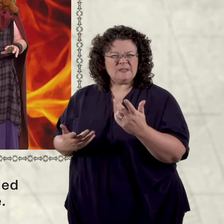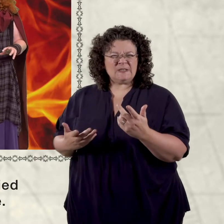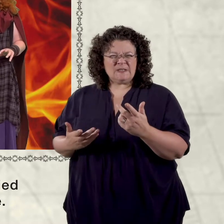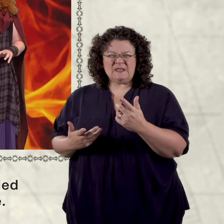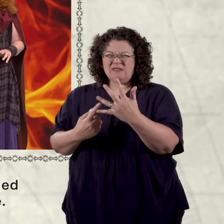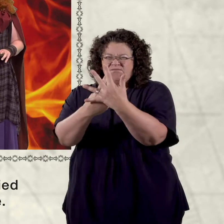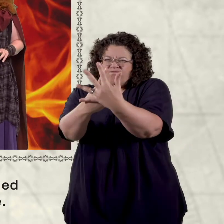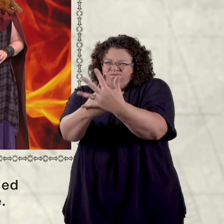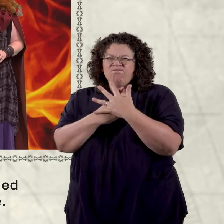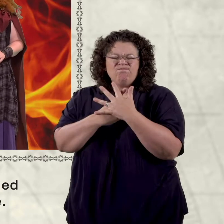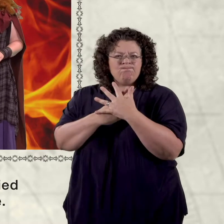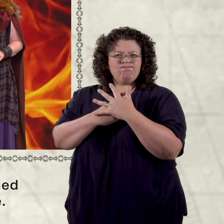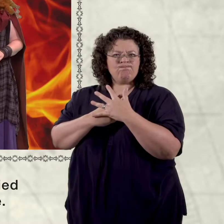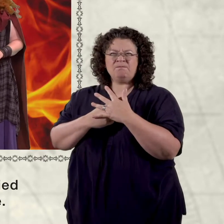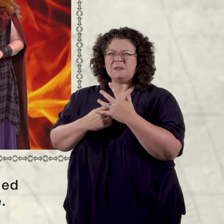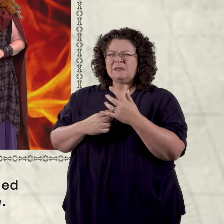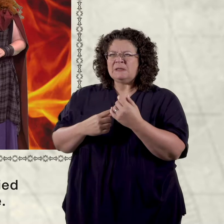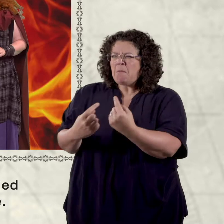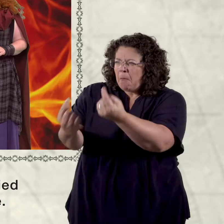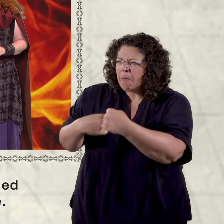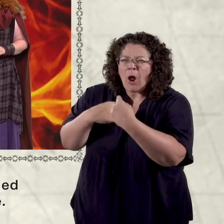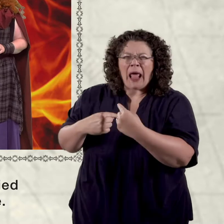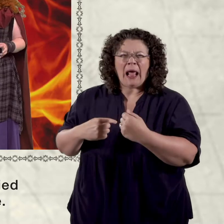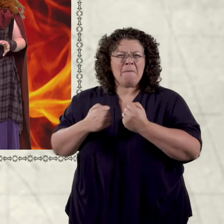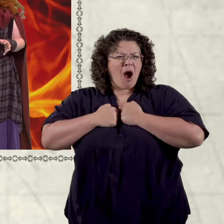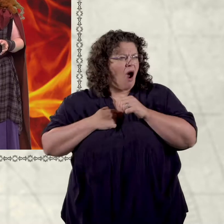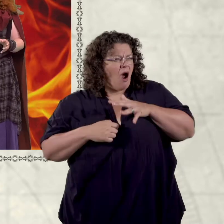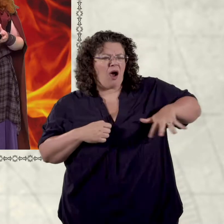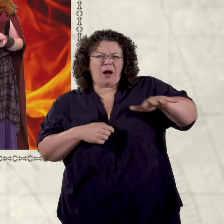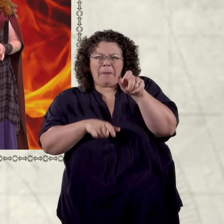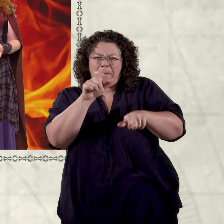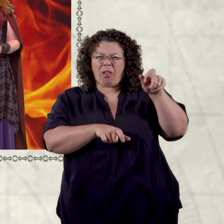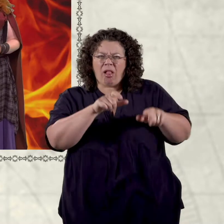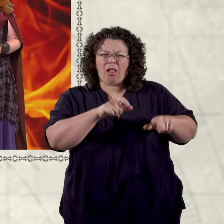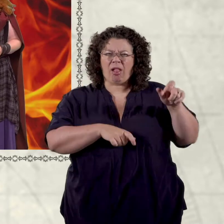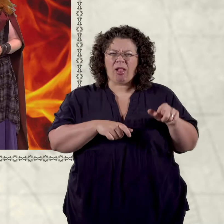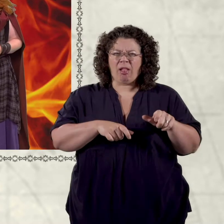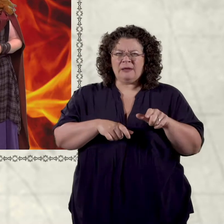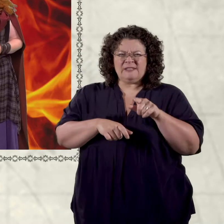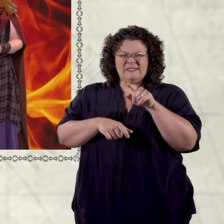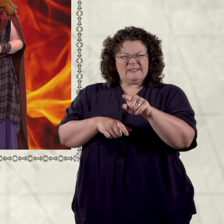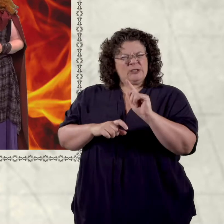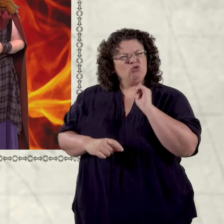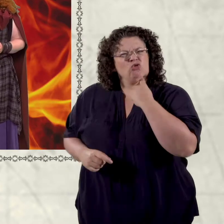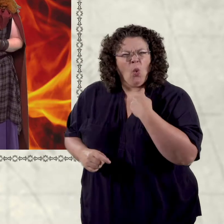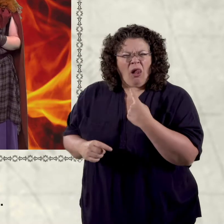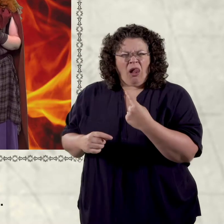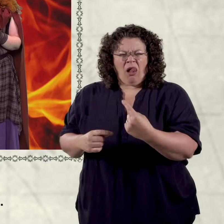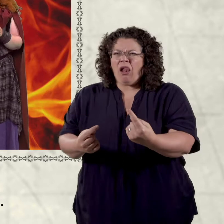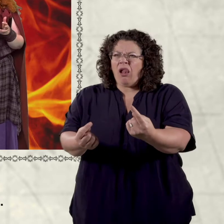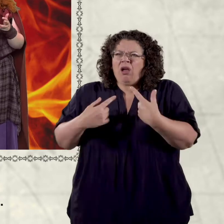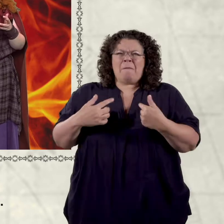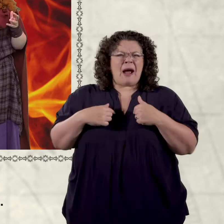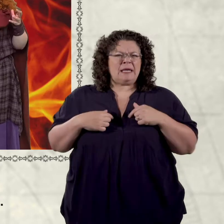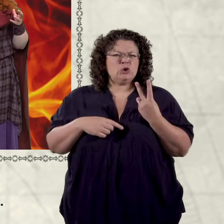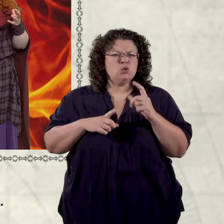tried to oppress and bully my people. A symbol of the cruelty shown to my daughters. A symbol